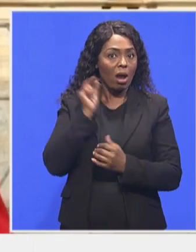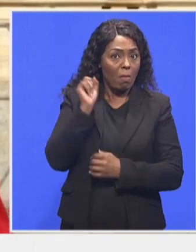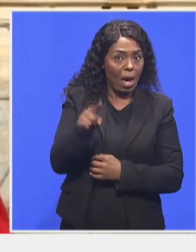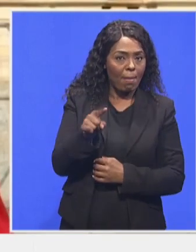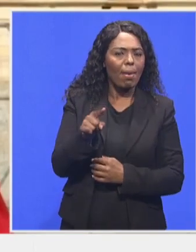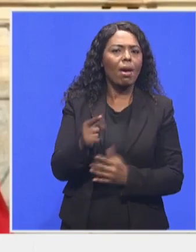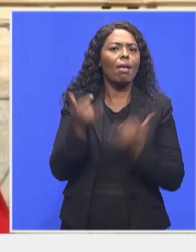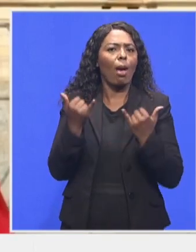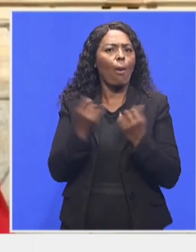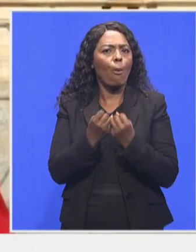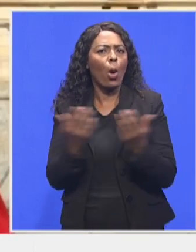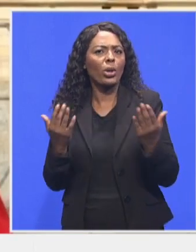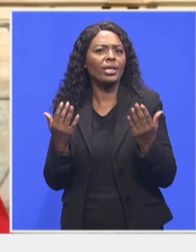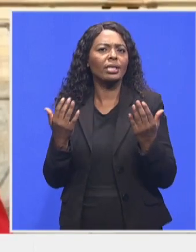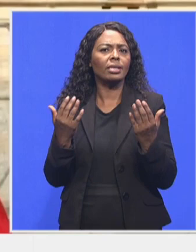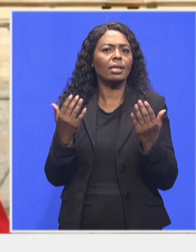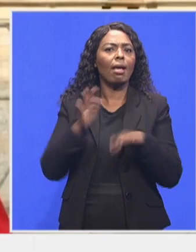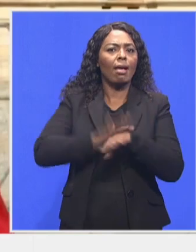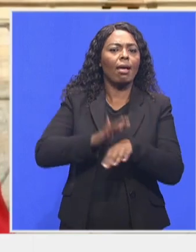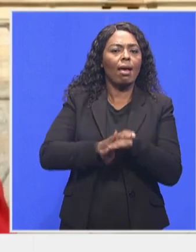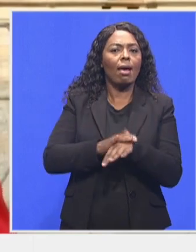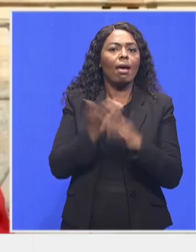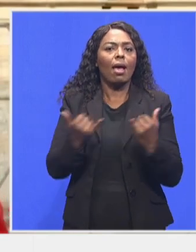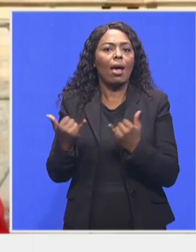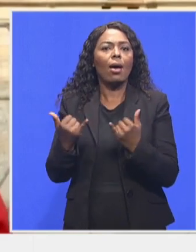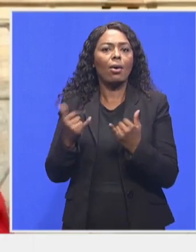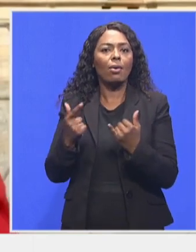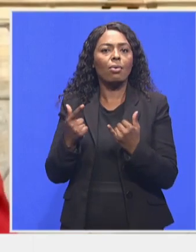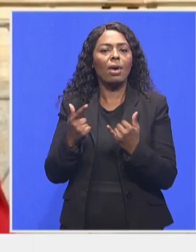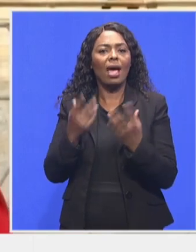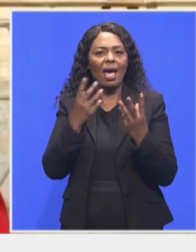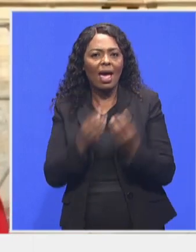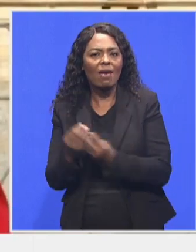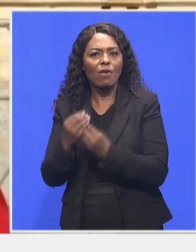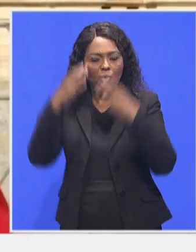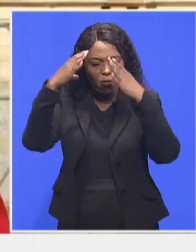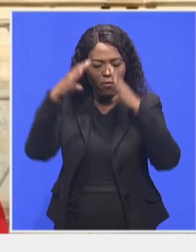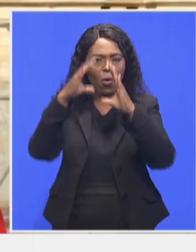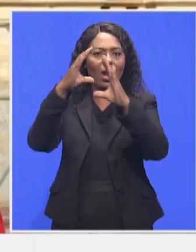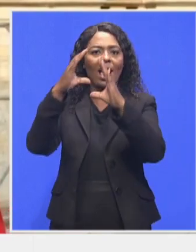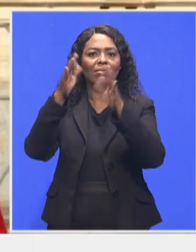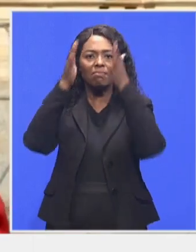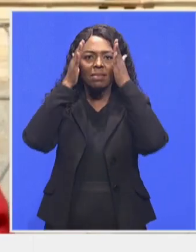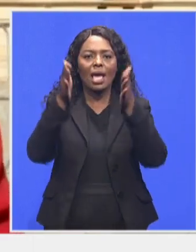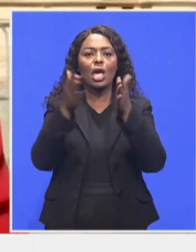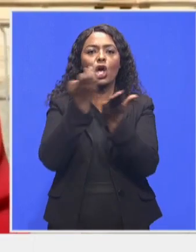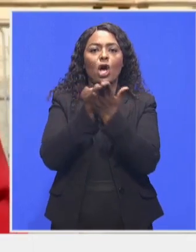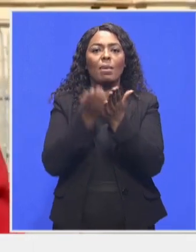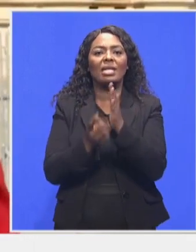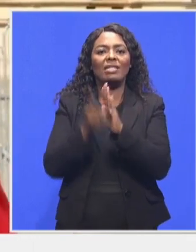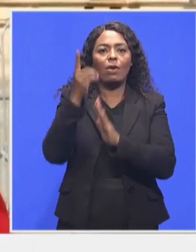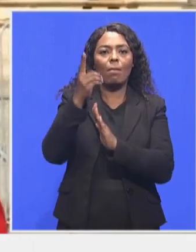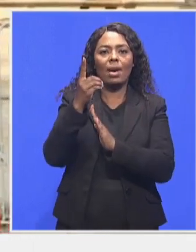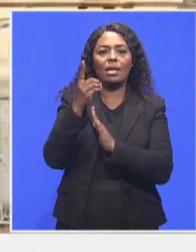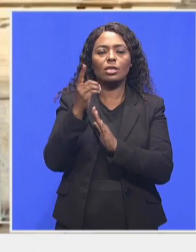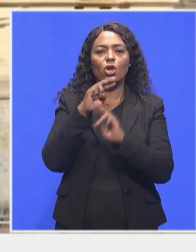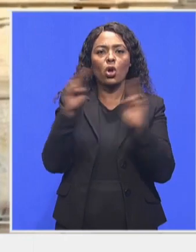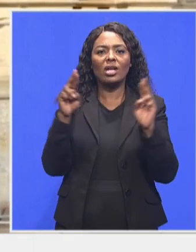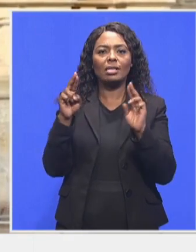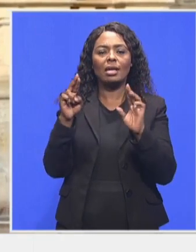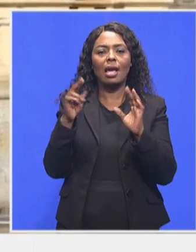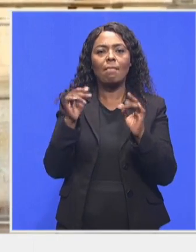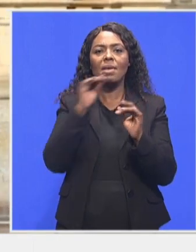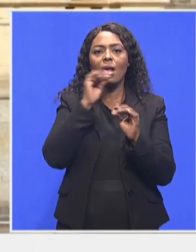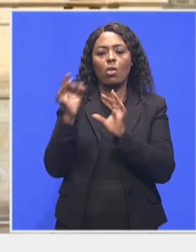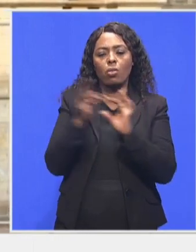their sort of premonitions or forecasts around economic development are not that far away from what the SAB